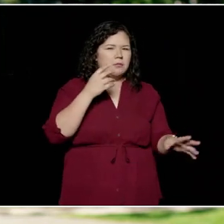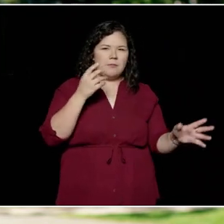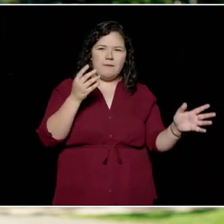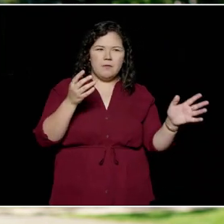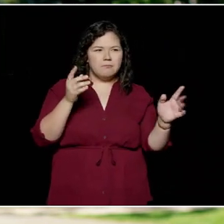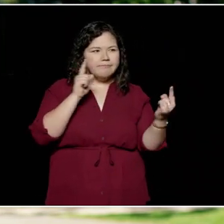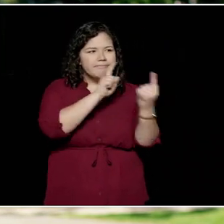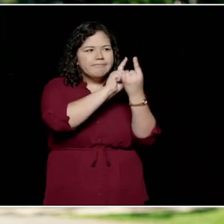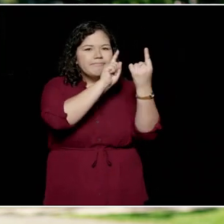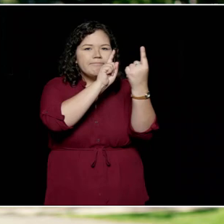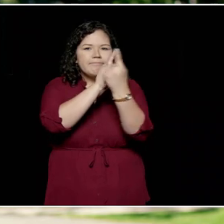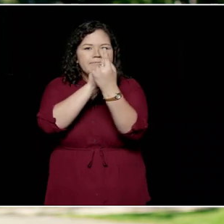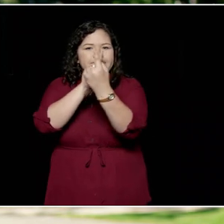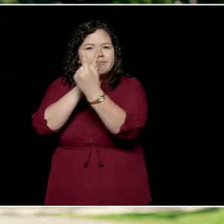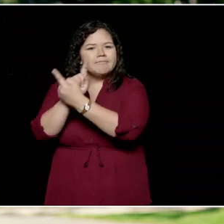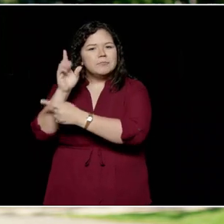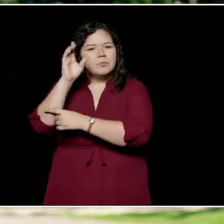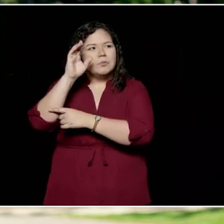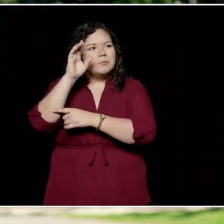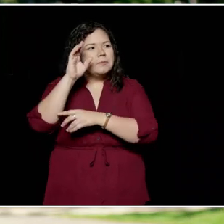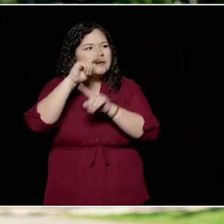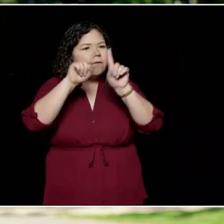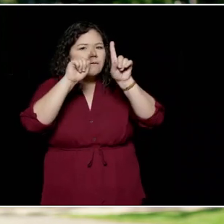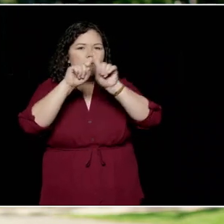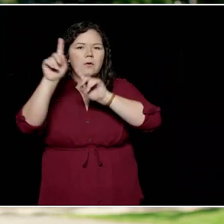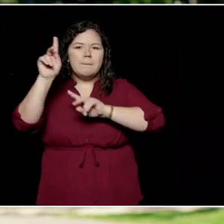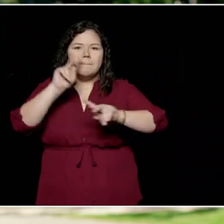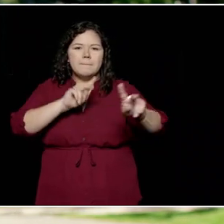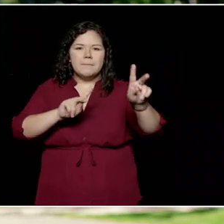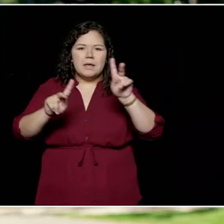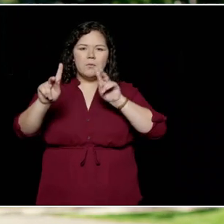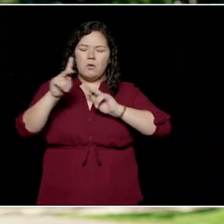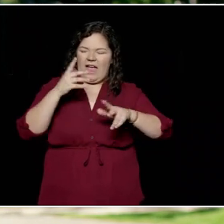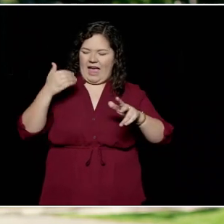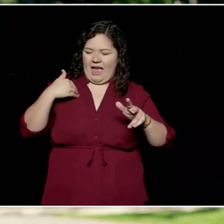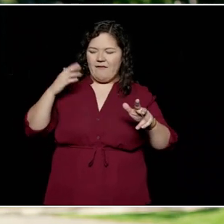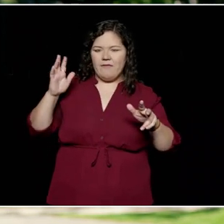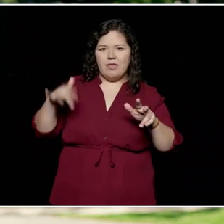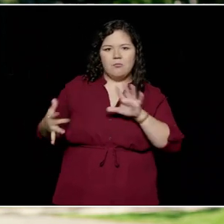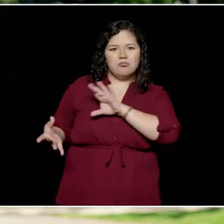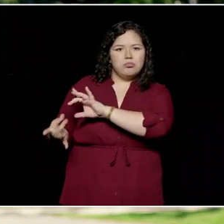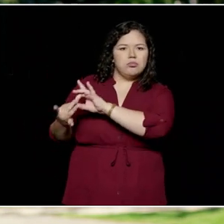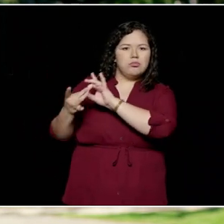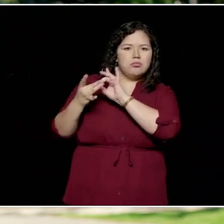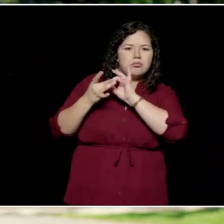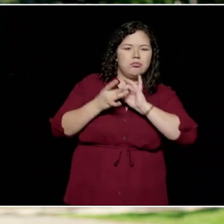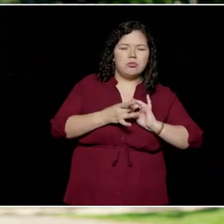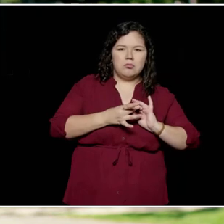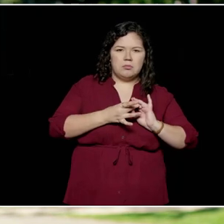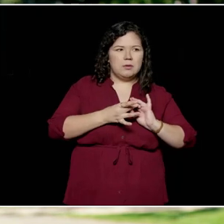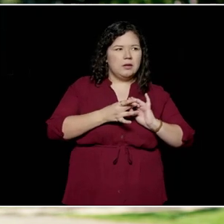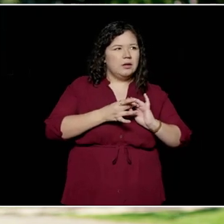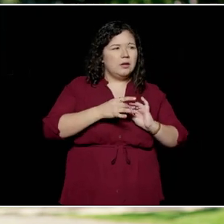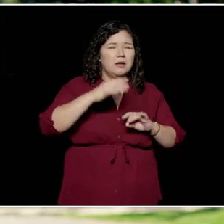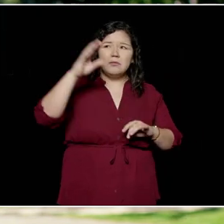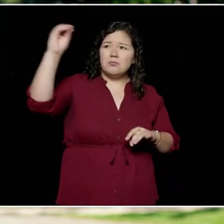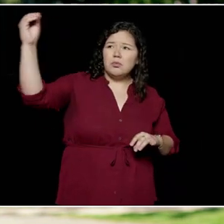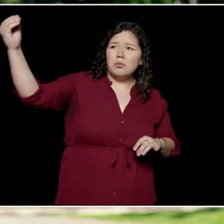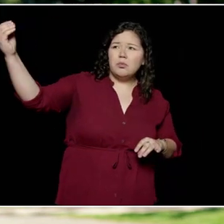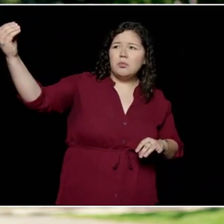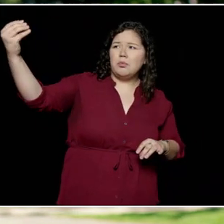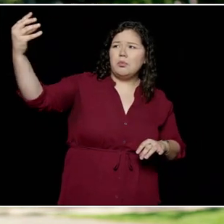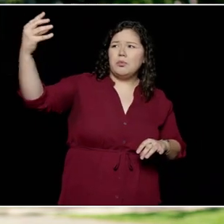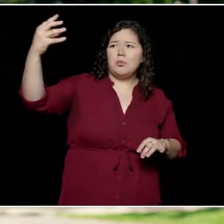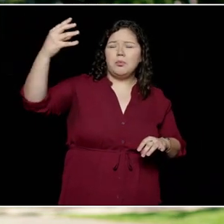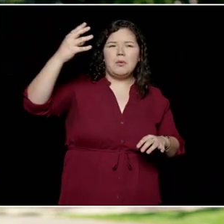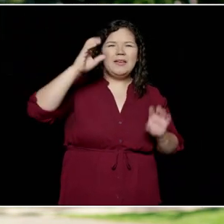stone steps in the Nitobe Garden, encountering stranger smiles on the staircase to Wreck Beach,